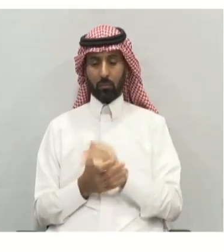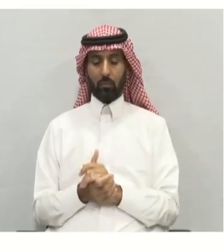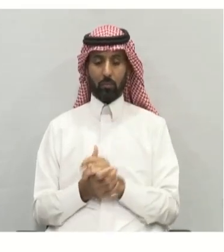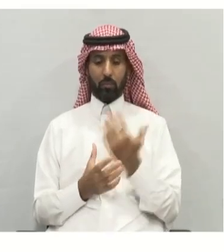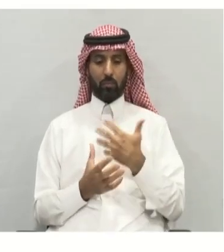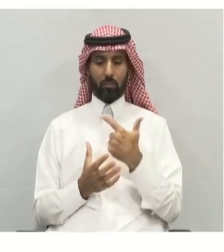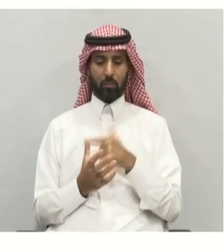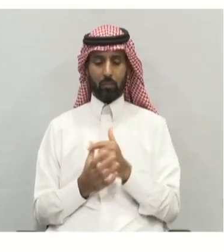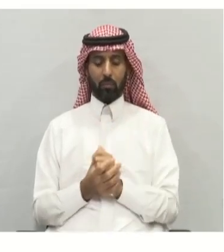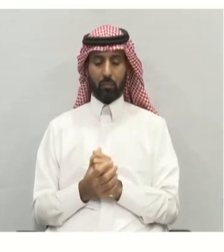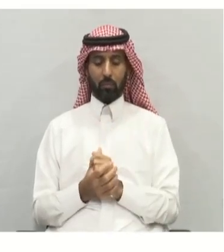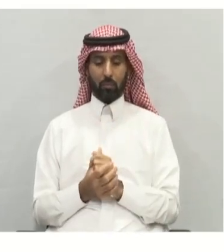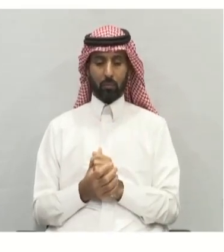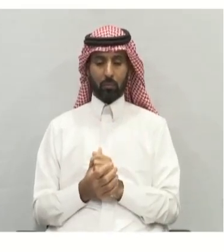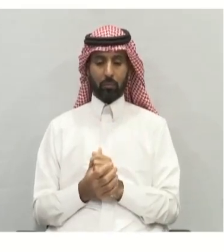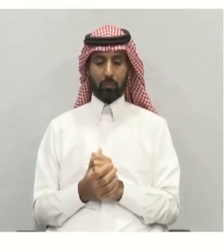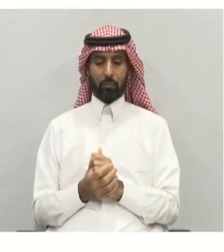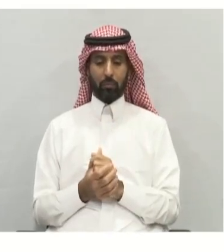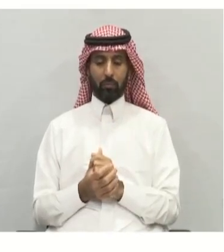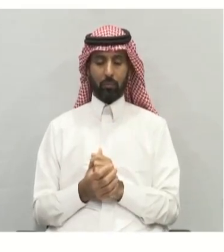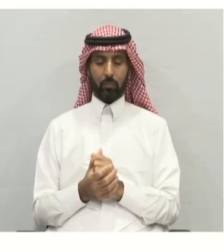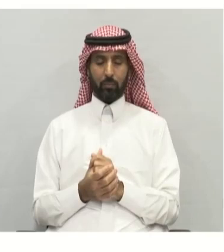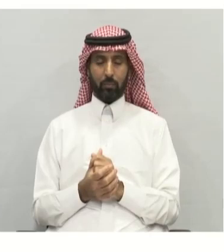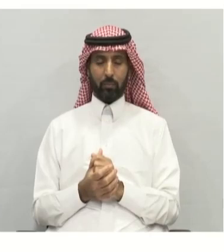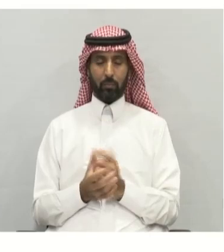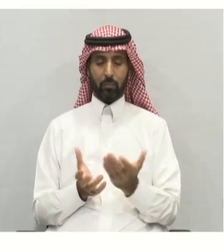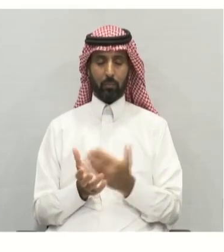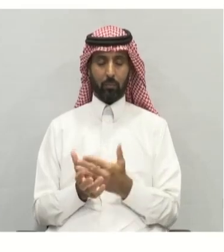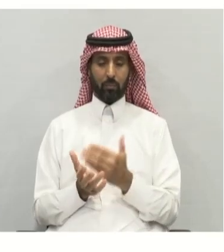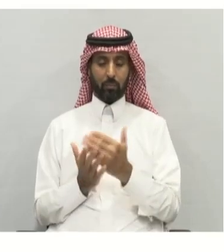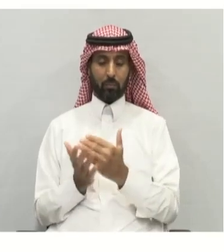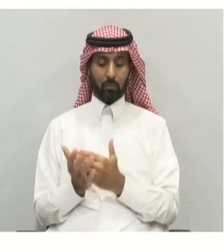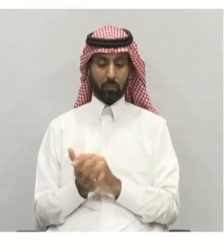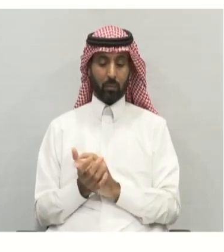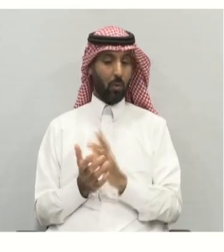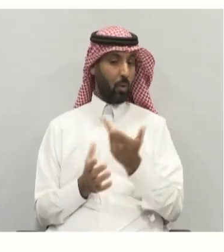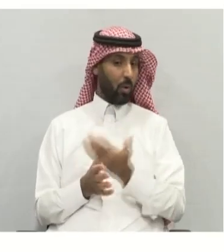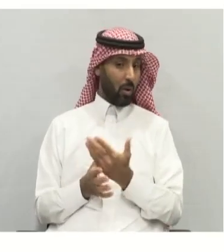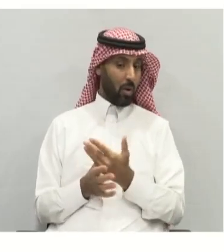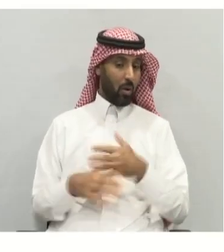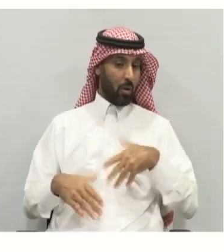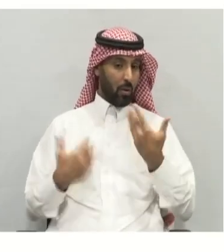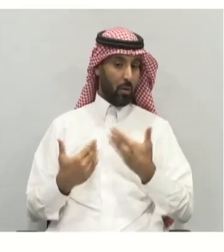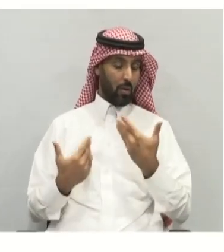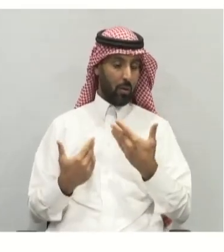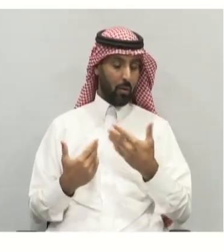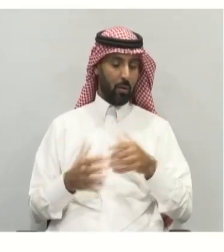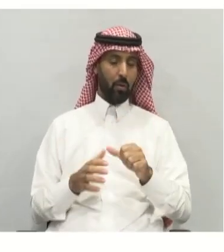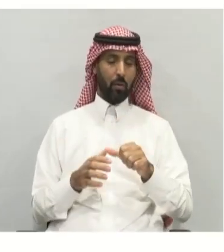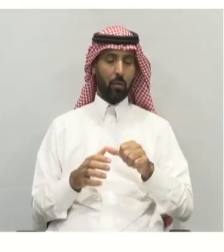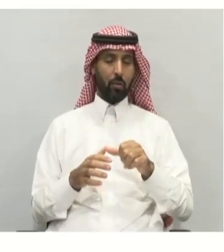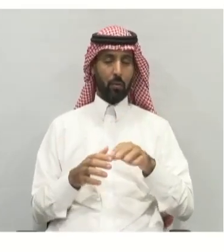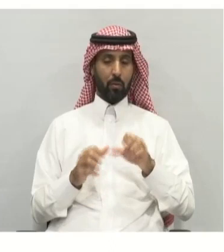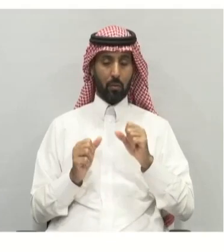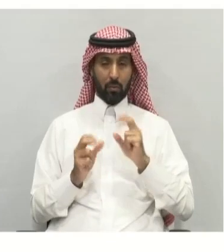at 6 p.m. And why are they having such a graduation party?